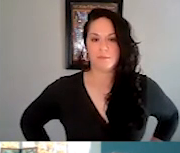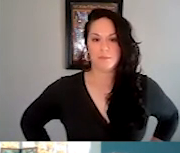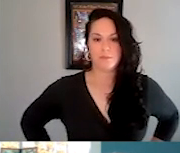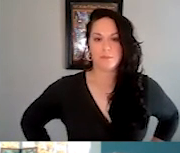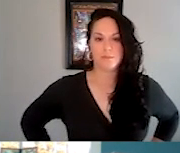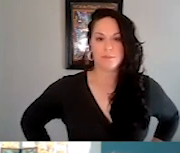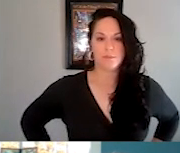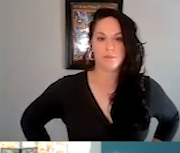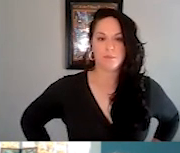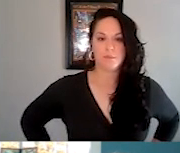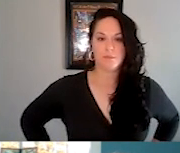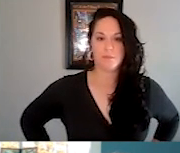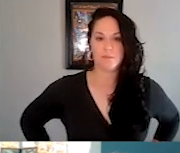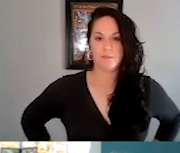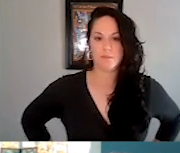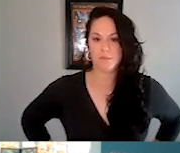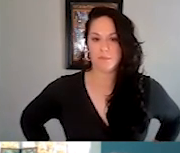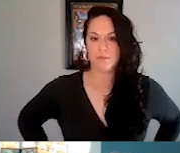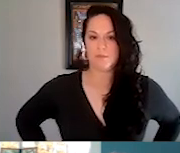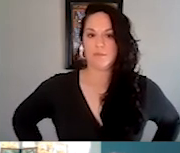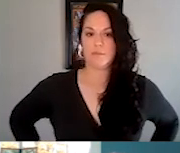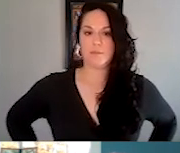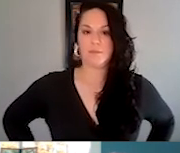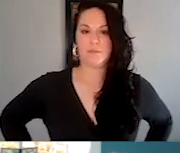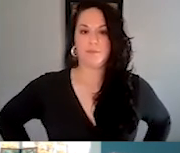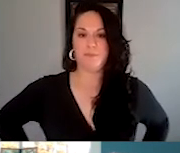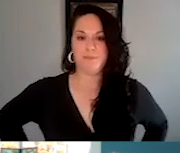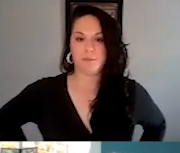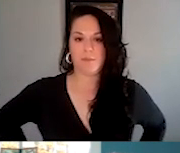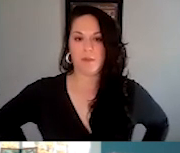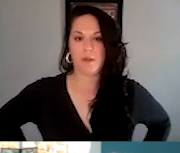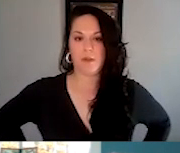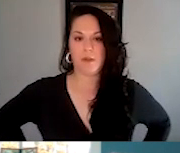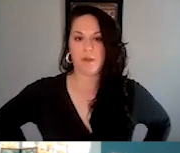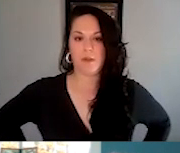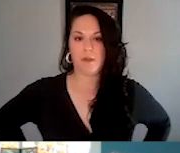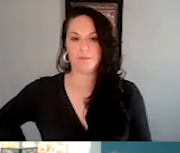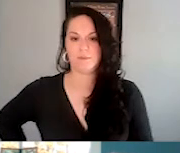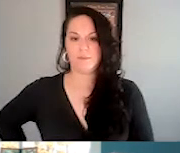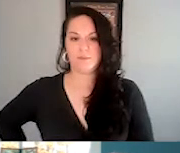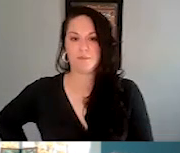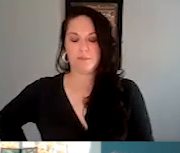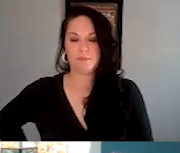and speaking about the information, how kids are accessing, what percentage,